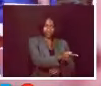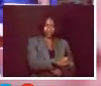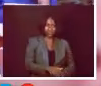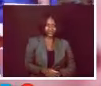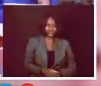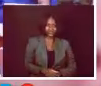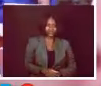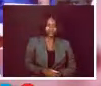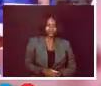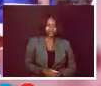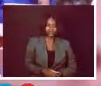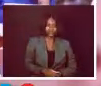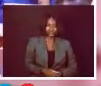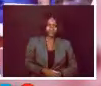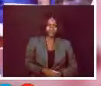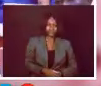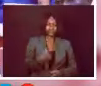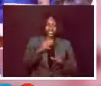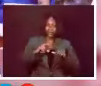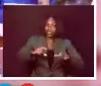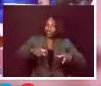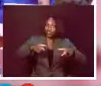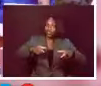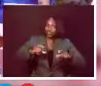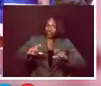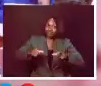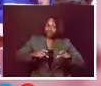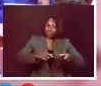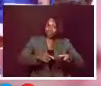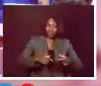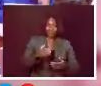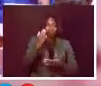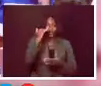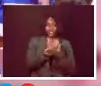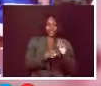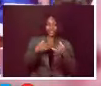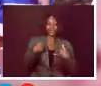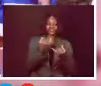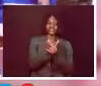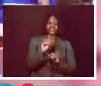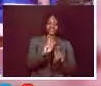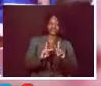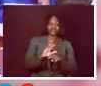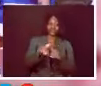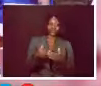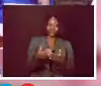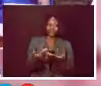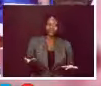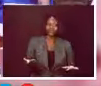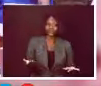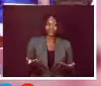when I talk about this number, I'm talking about the caucus, because some had independent people with them and all that.